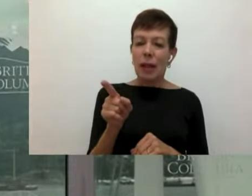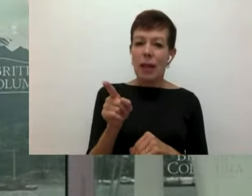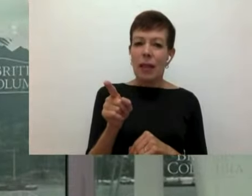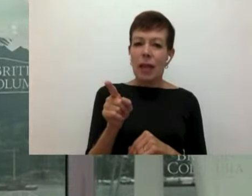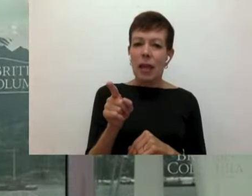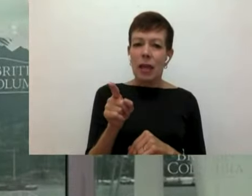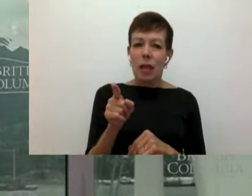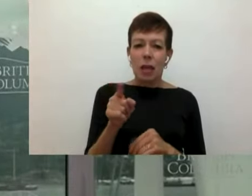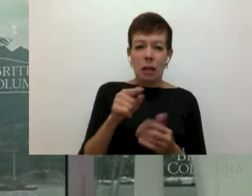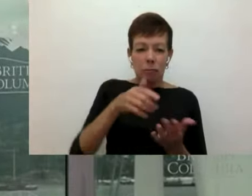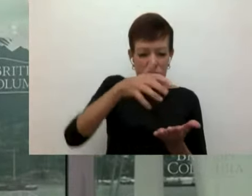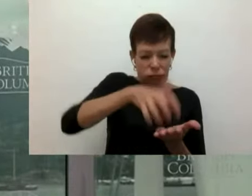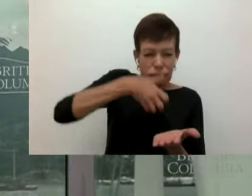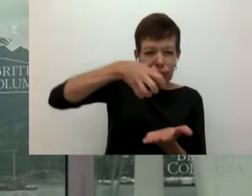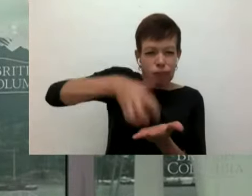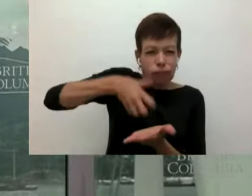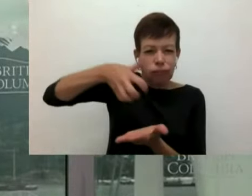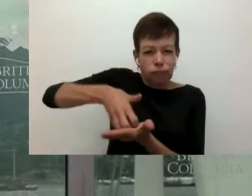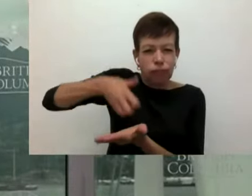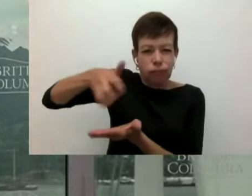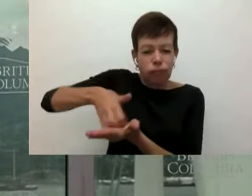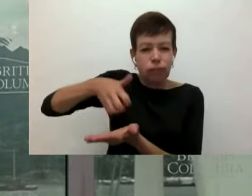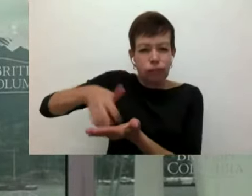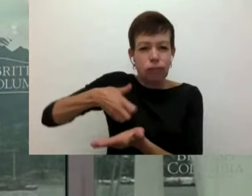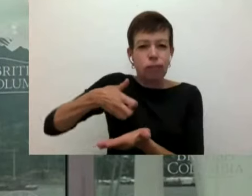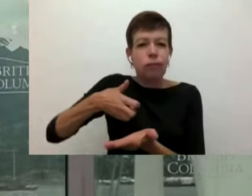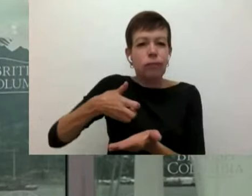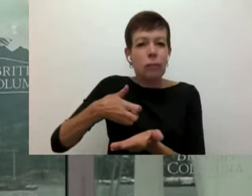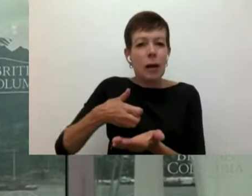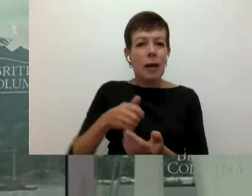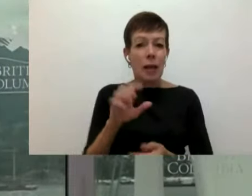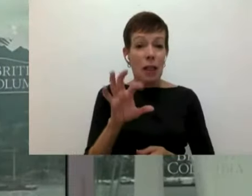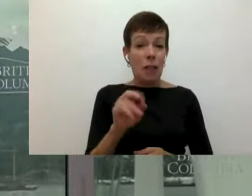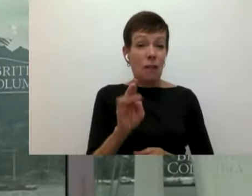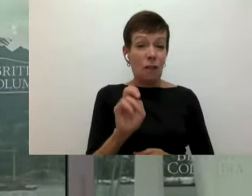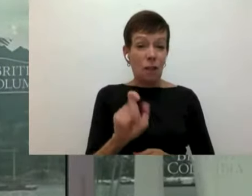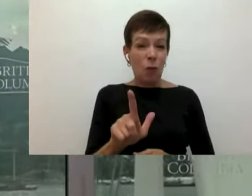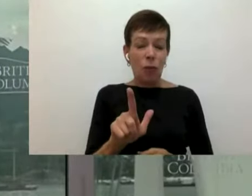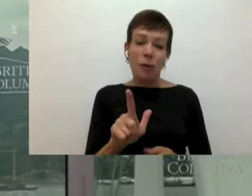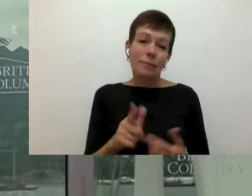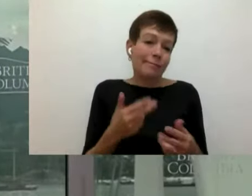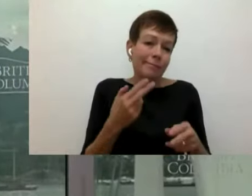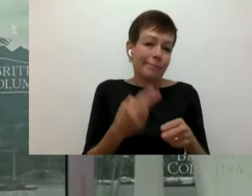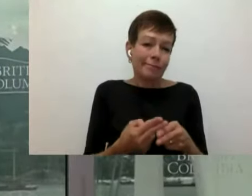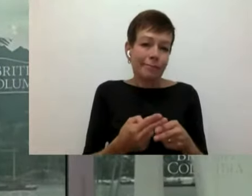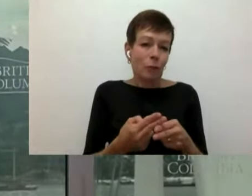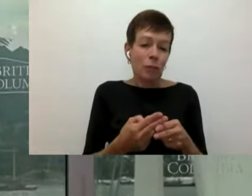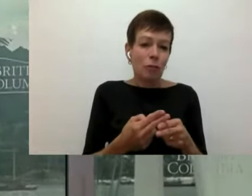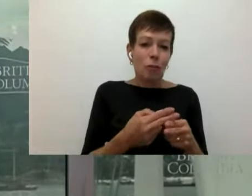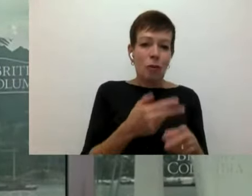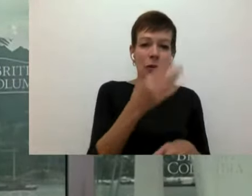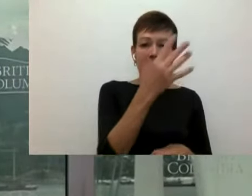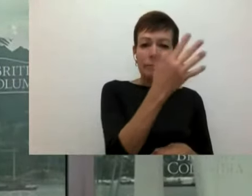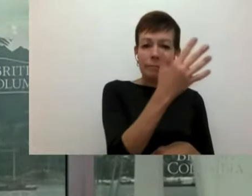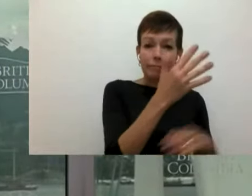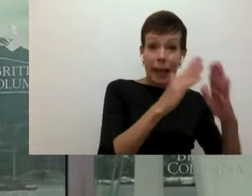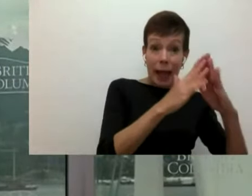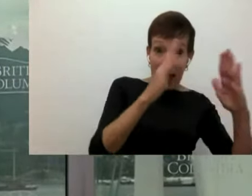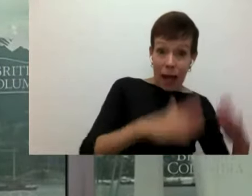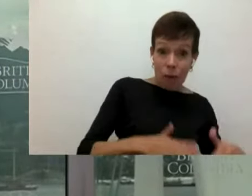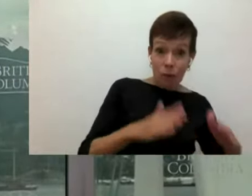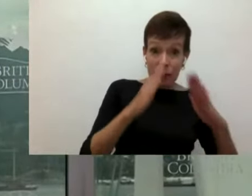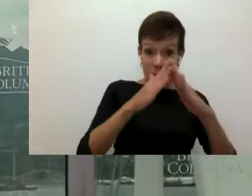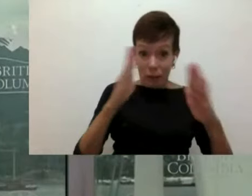basically work to remove the potential fuel from a fire in what are called, the jargon term